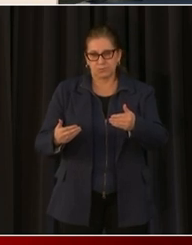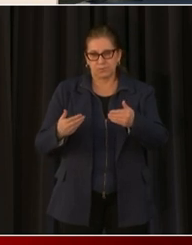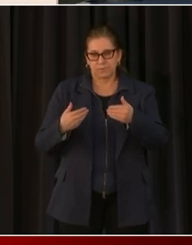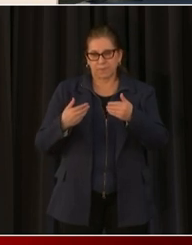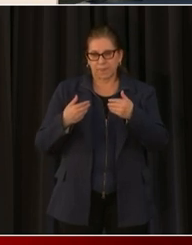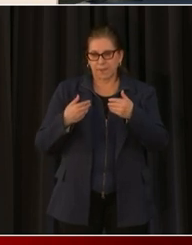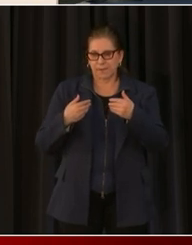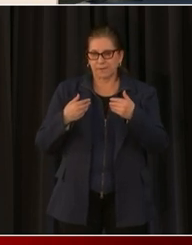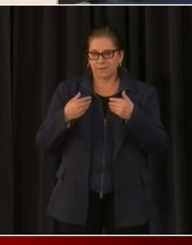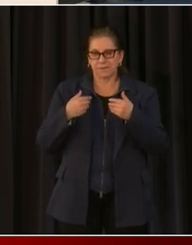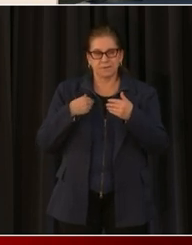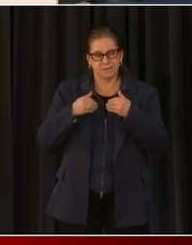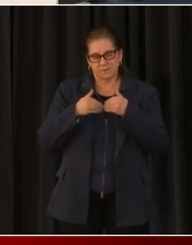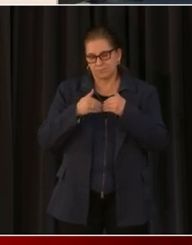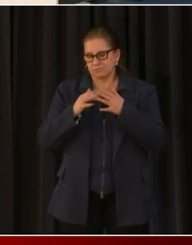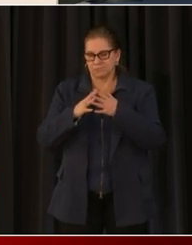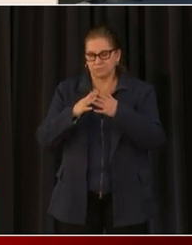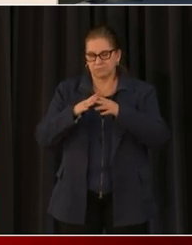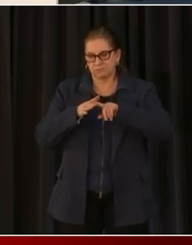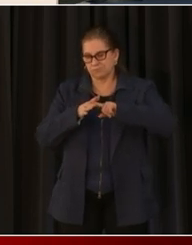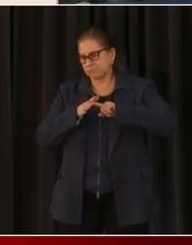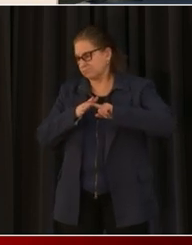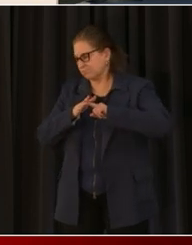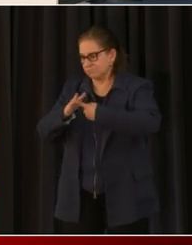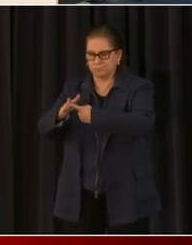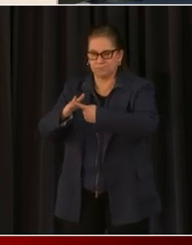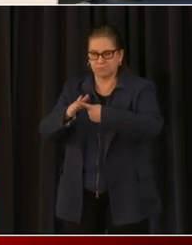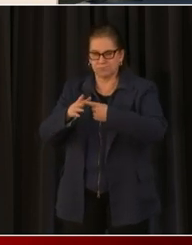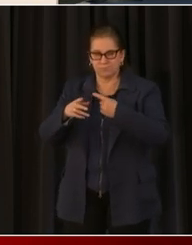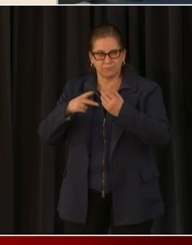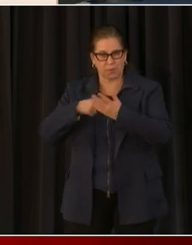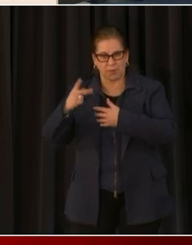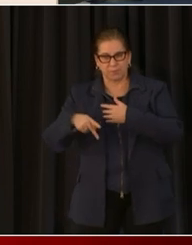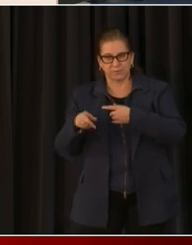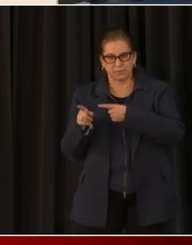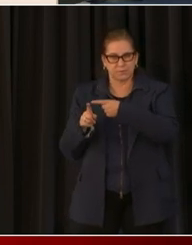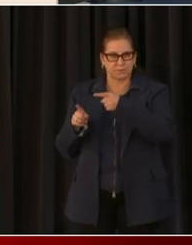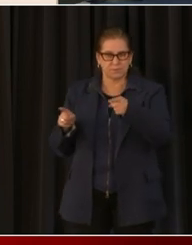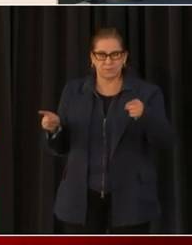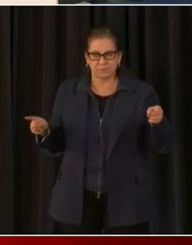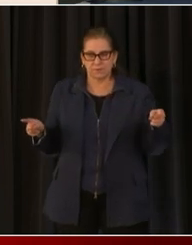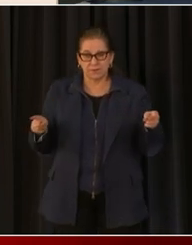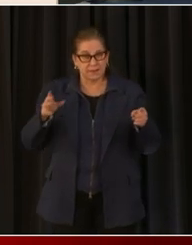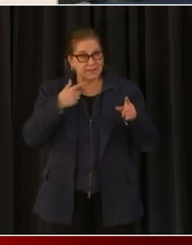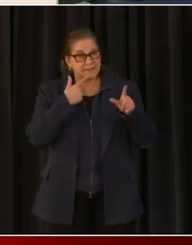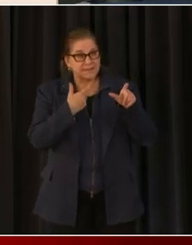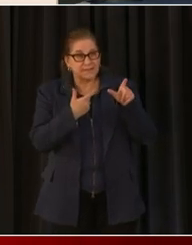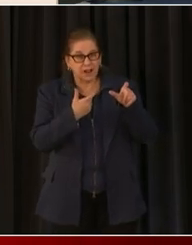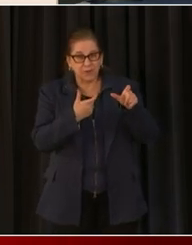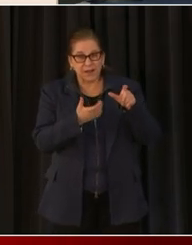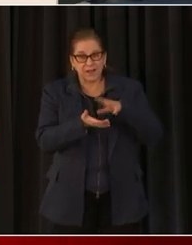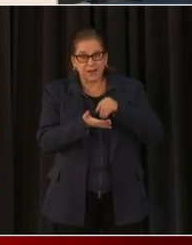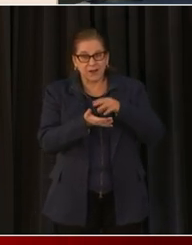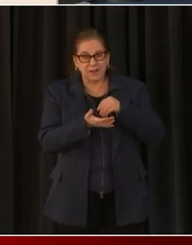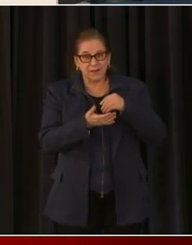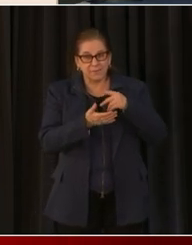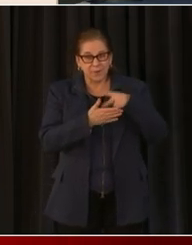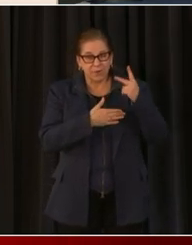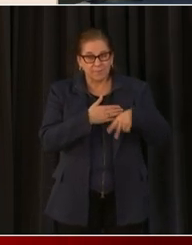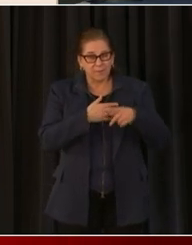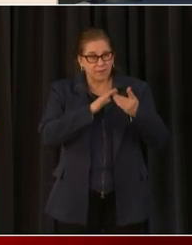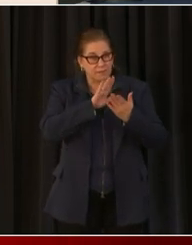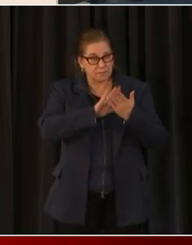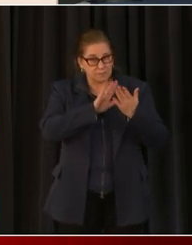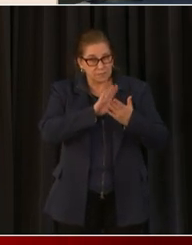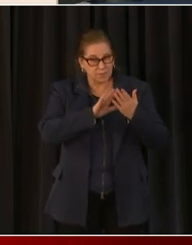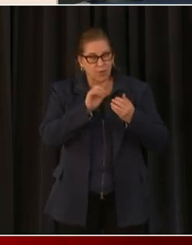work with implementation of the acceleration plans. And for the acceleration academies and high dose tutoring, is that in person